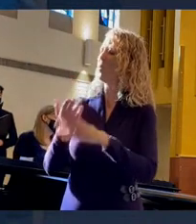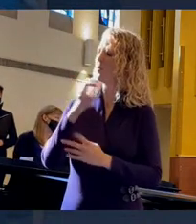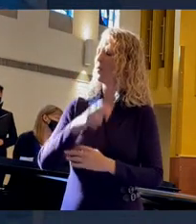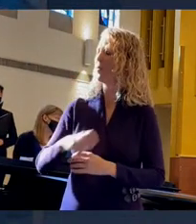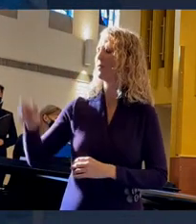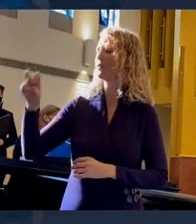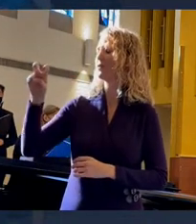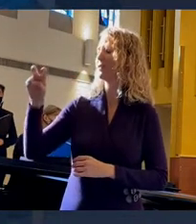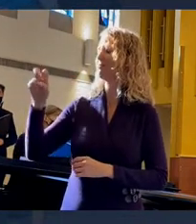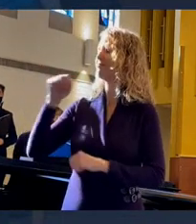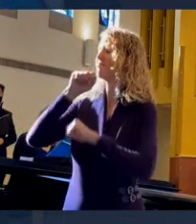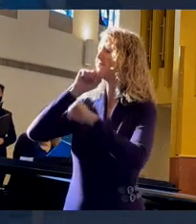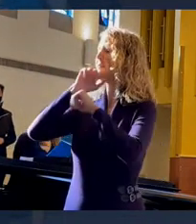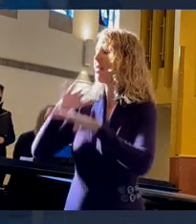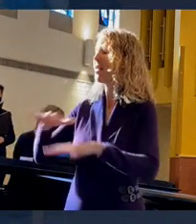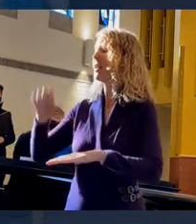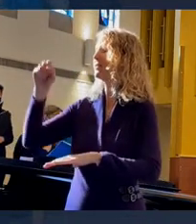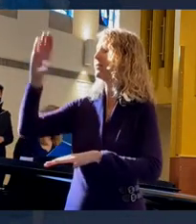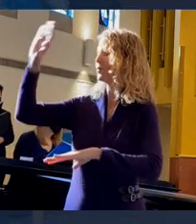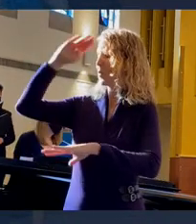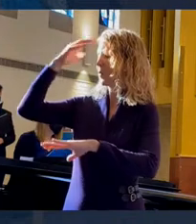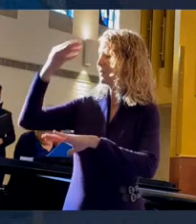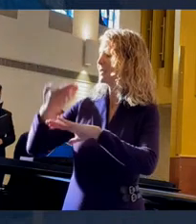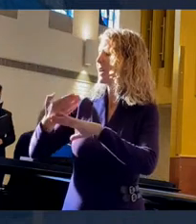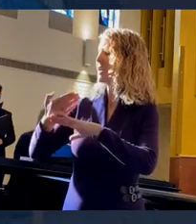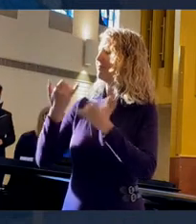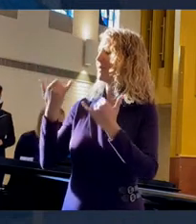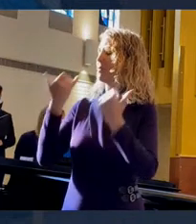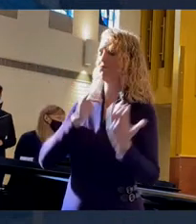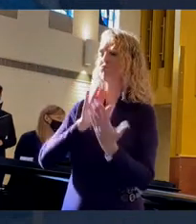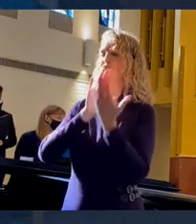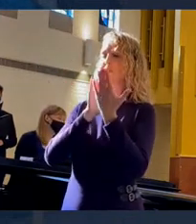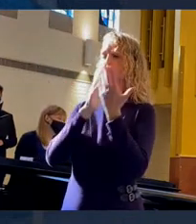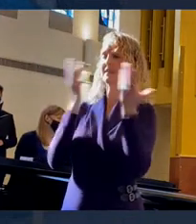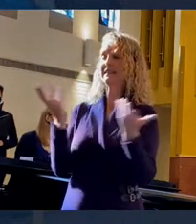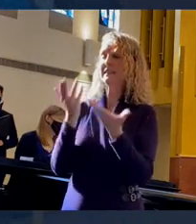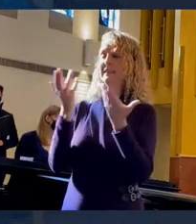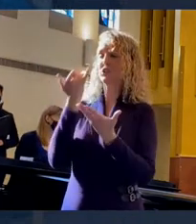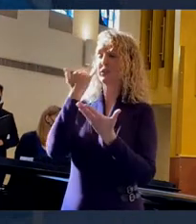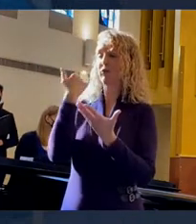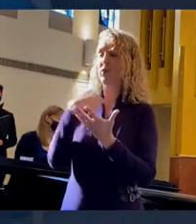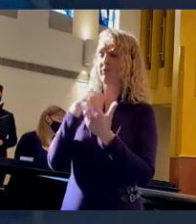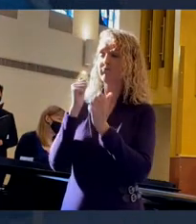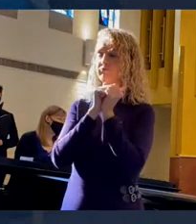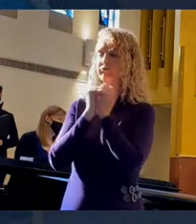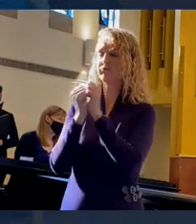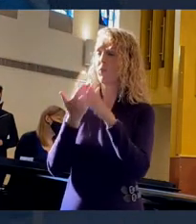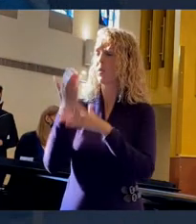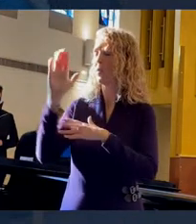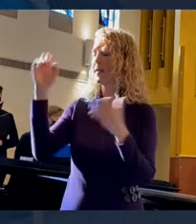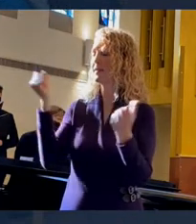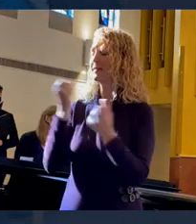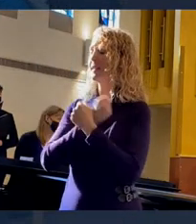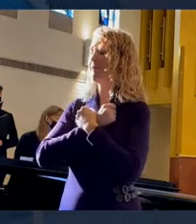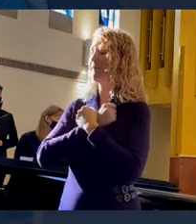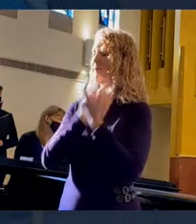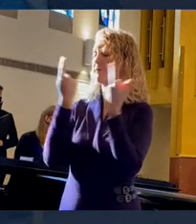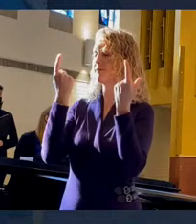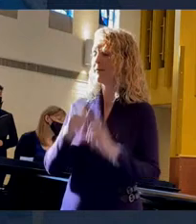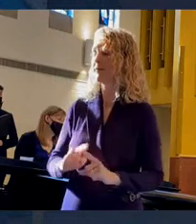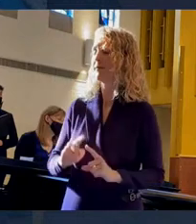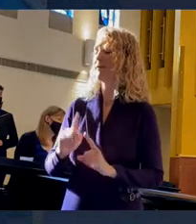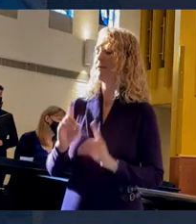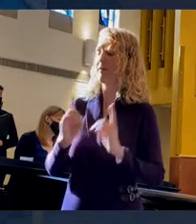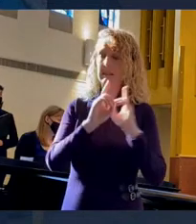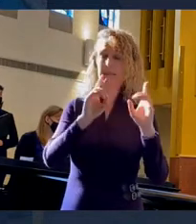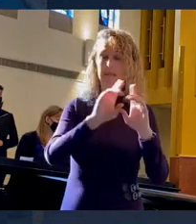life. Blessed indeed is your Son, present in our midst when we are gathered by his love, and when, as once